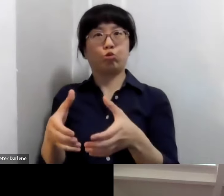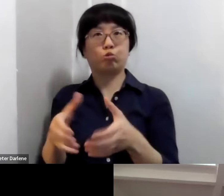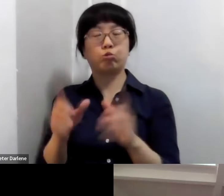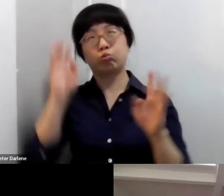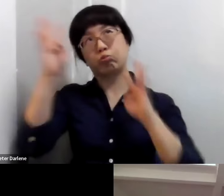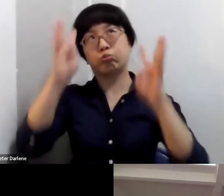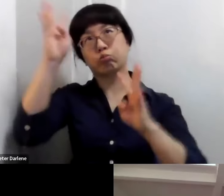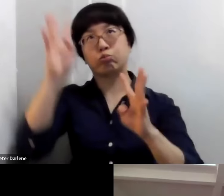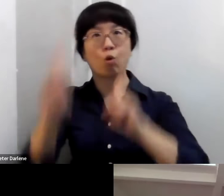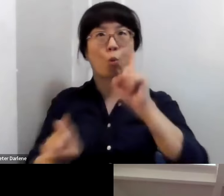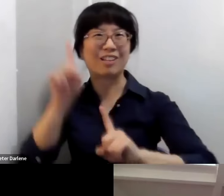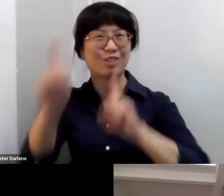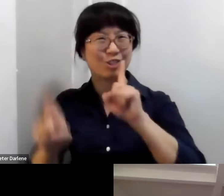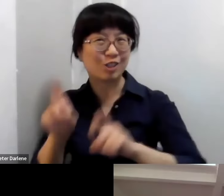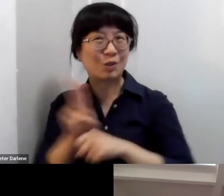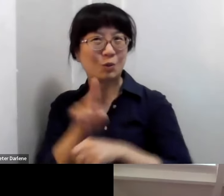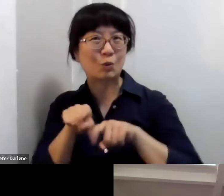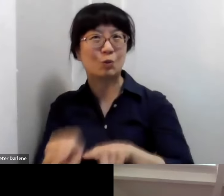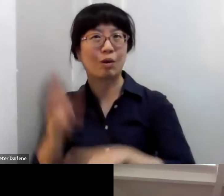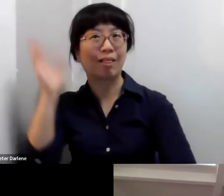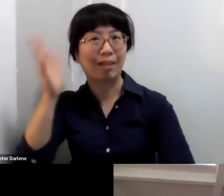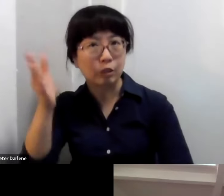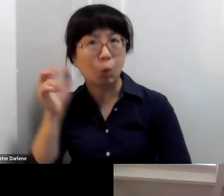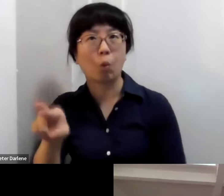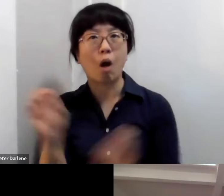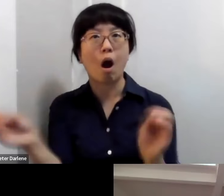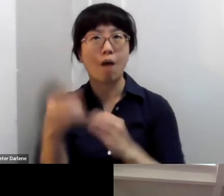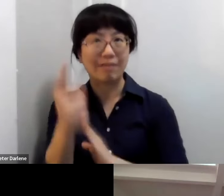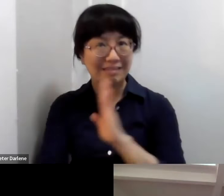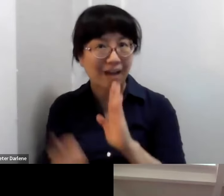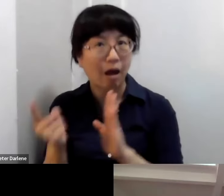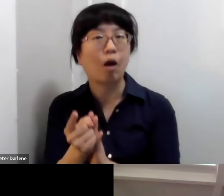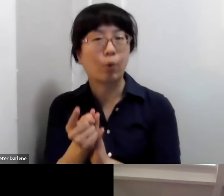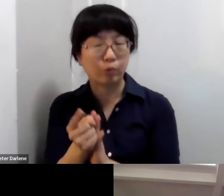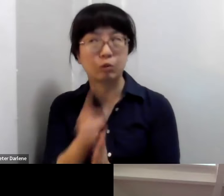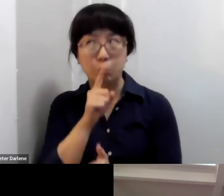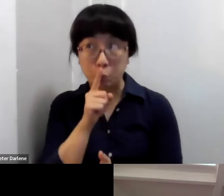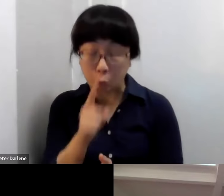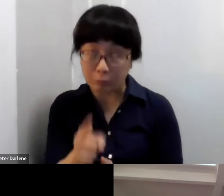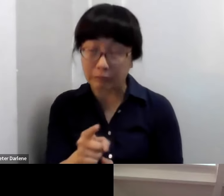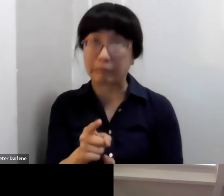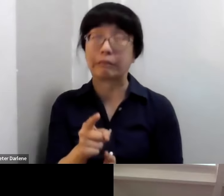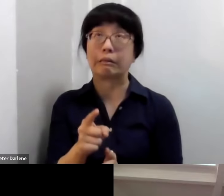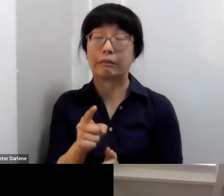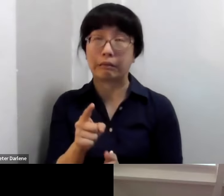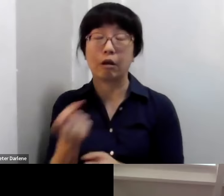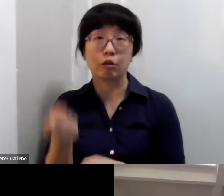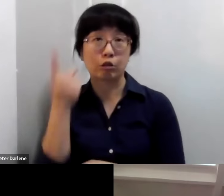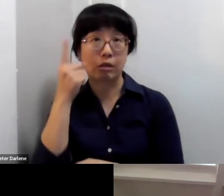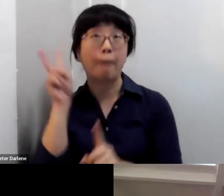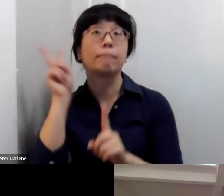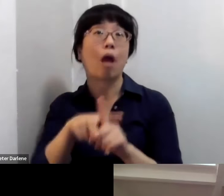can ask during lecture or in office hours to really dig at or understand the applied learning aspects,